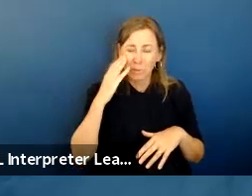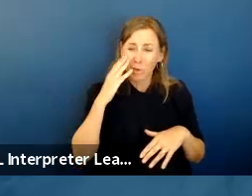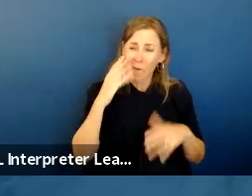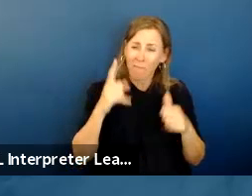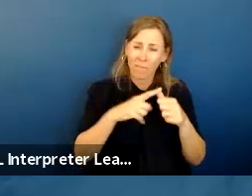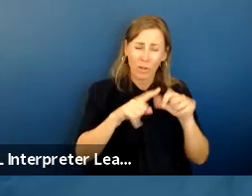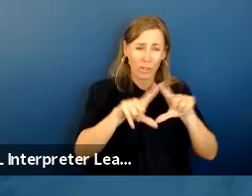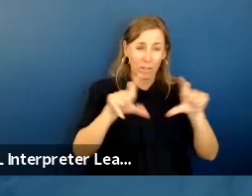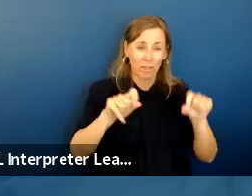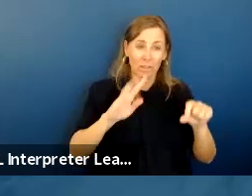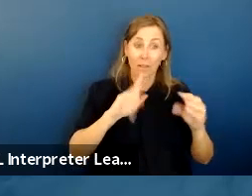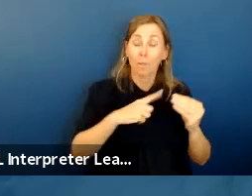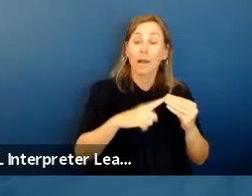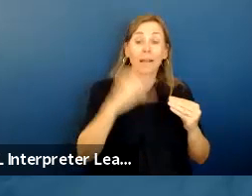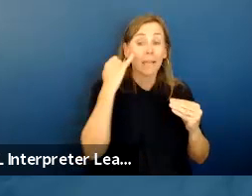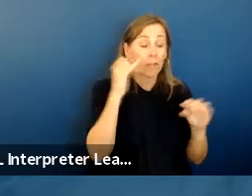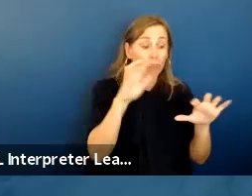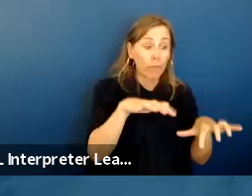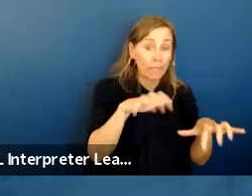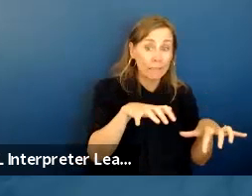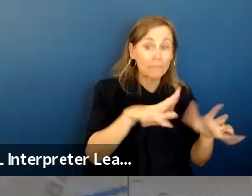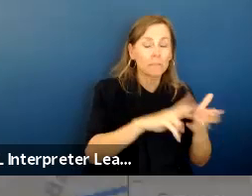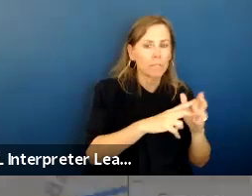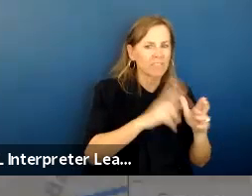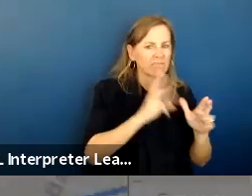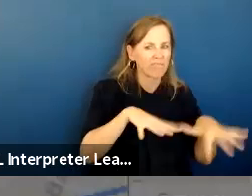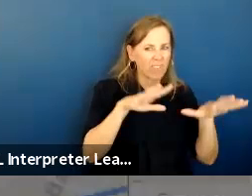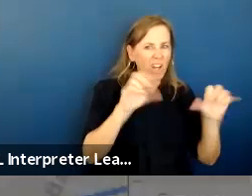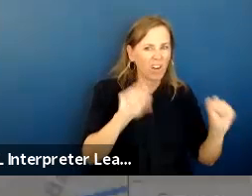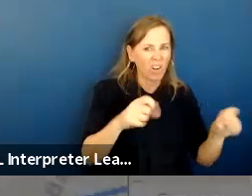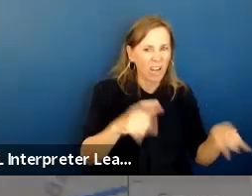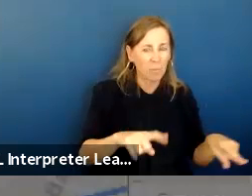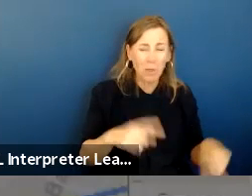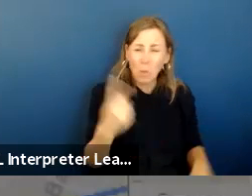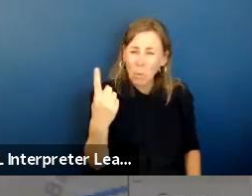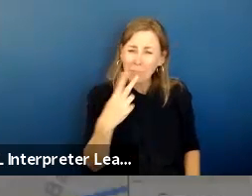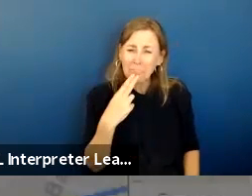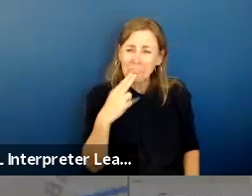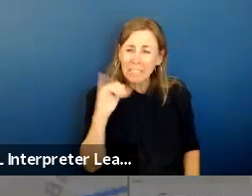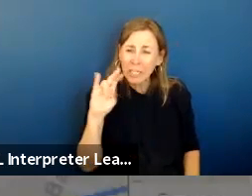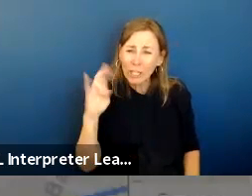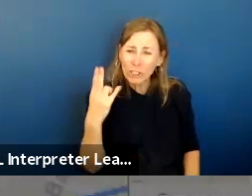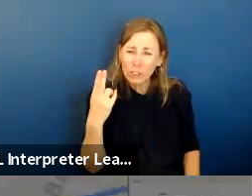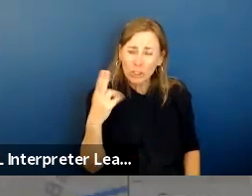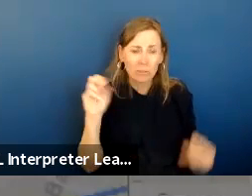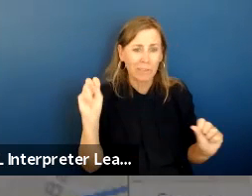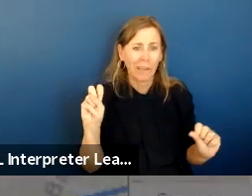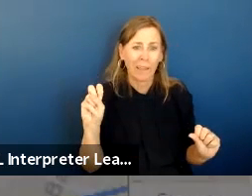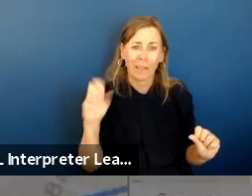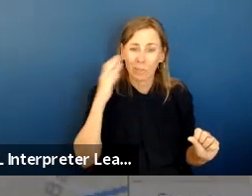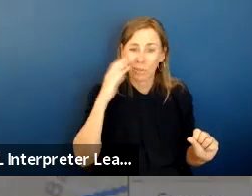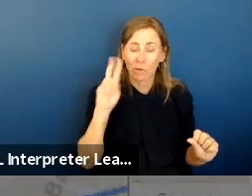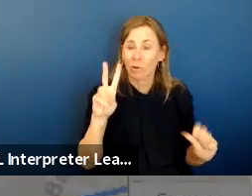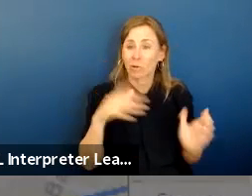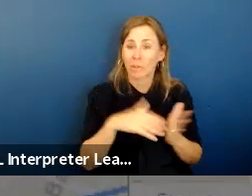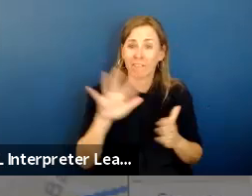where it rains, it can flood. So just 1 inch of water can cause $25,000 of flood damage to your home.